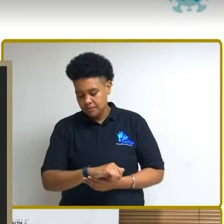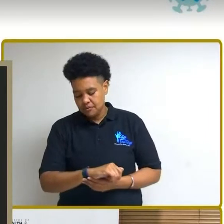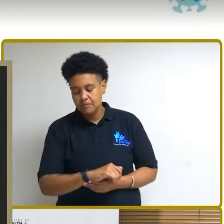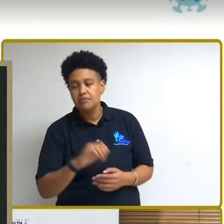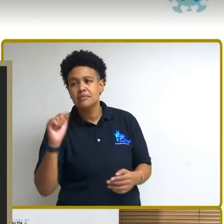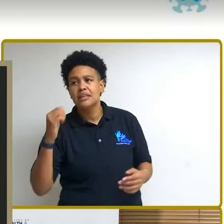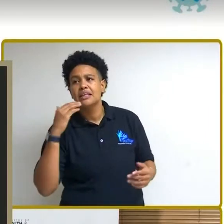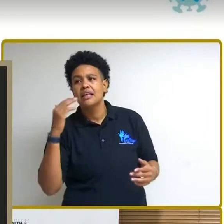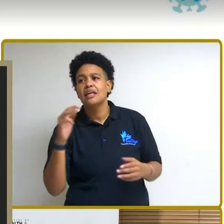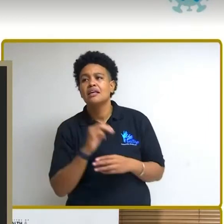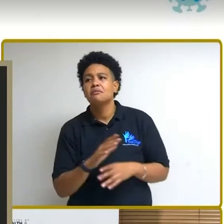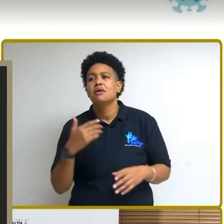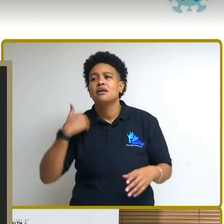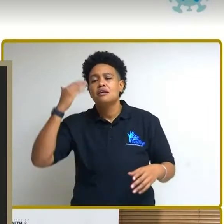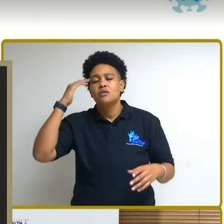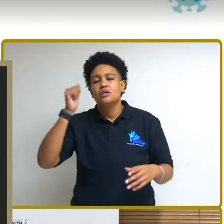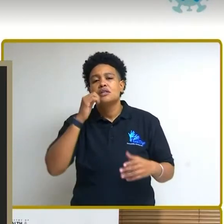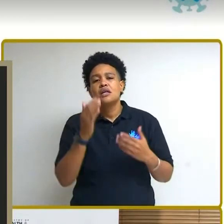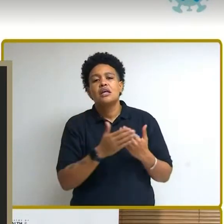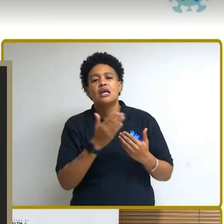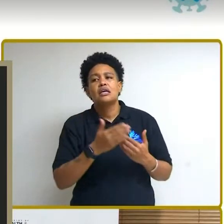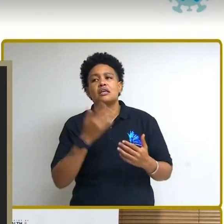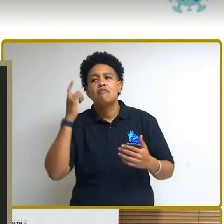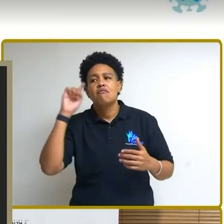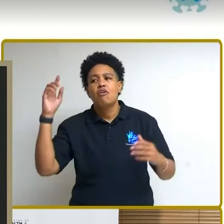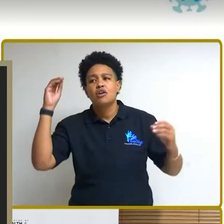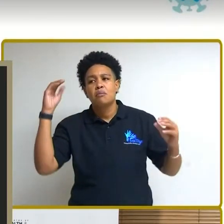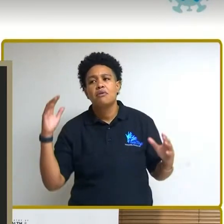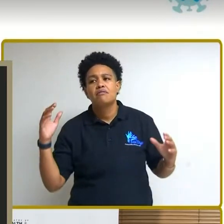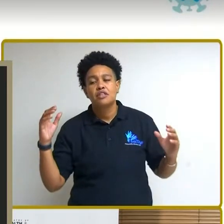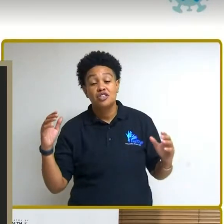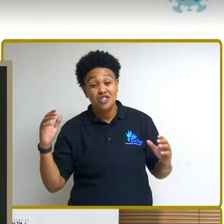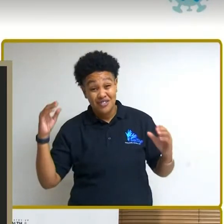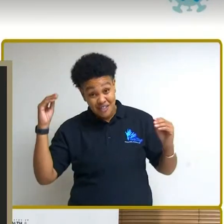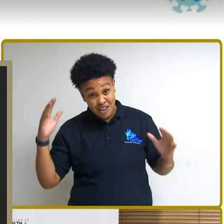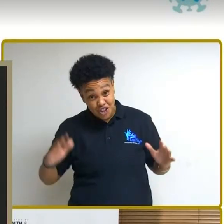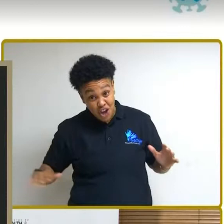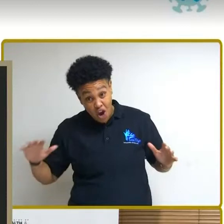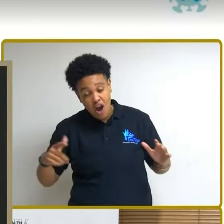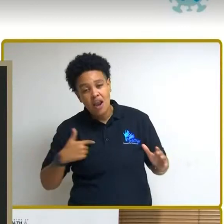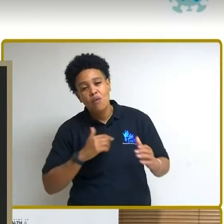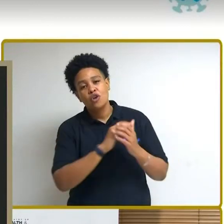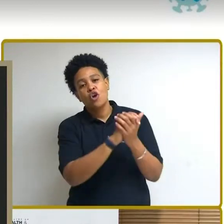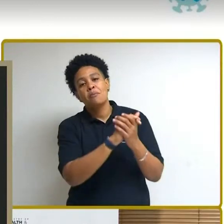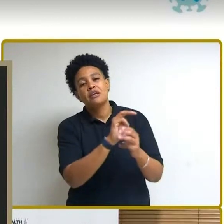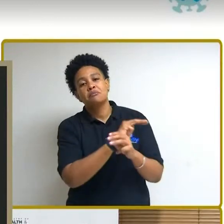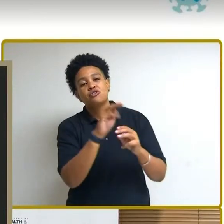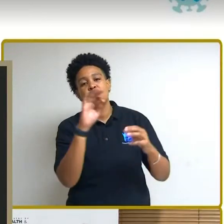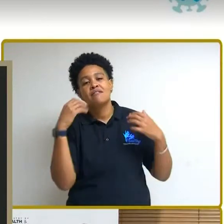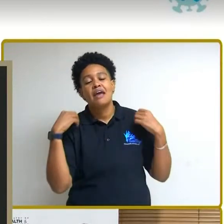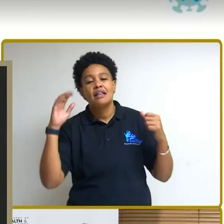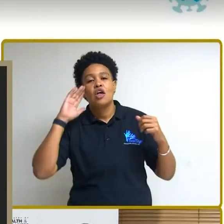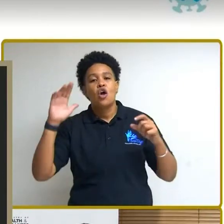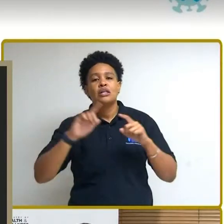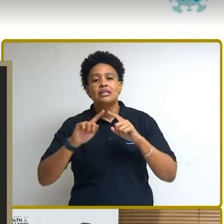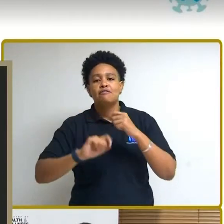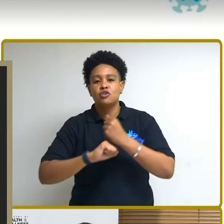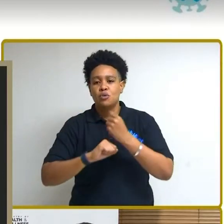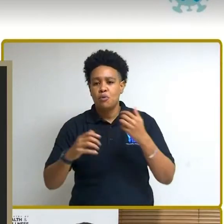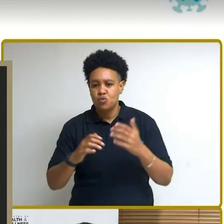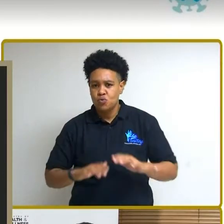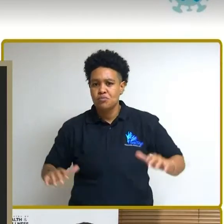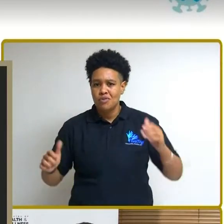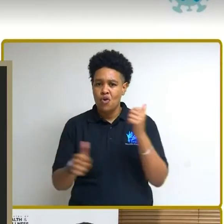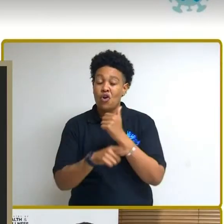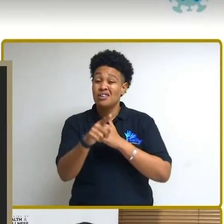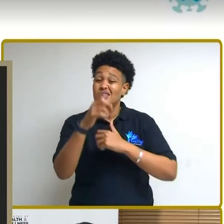Minister. I know it's not easy at all. On behalf of the profession, we want to commend the Ministry of Health and all its agencies. It's been a tough time,